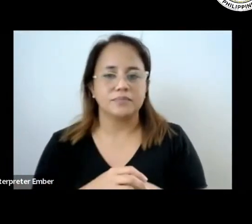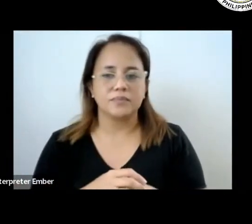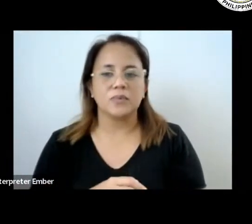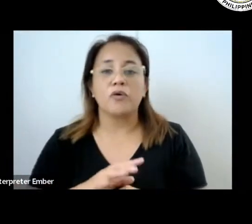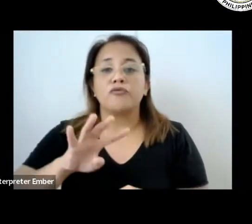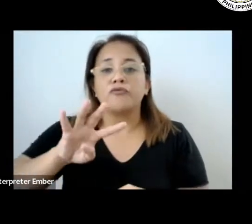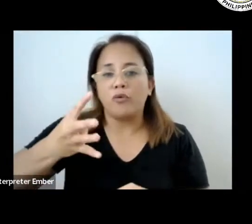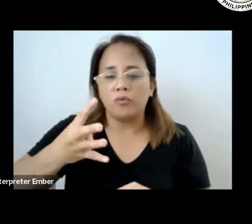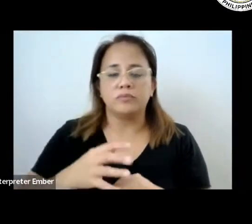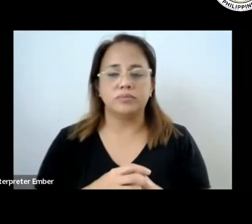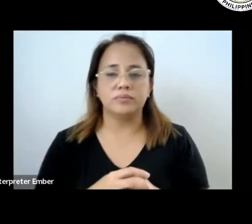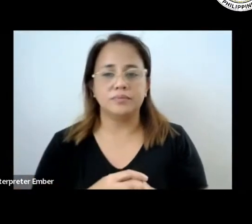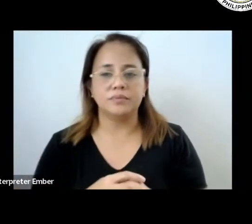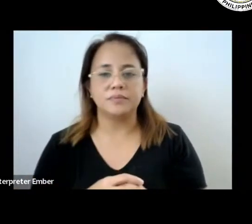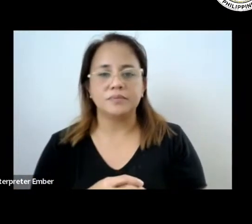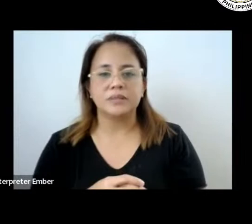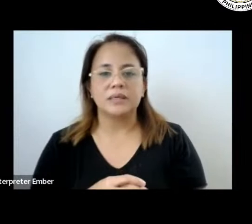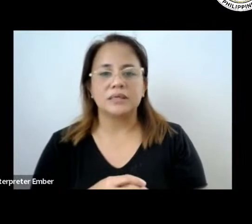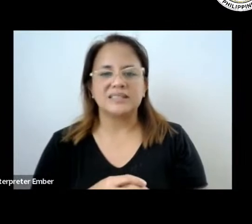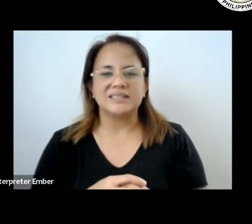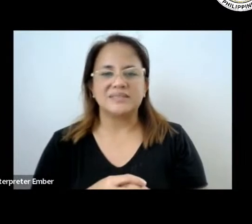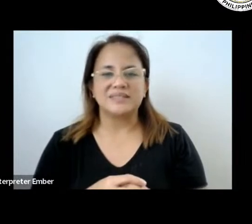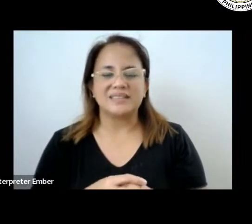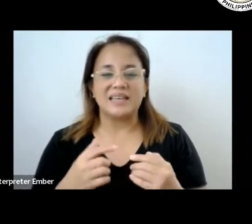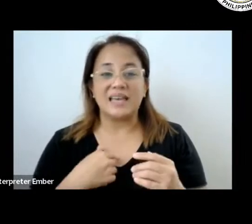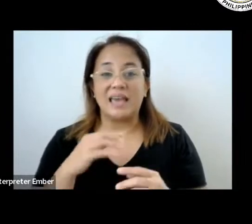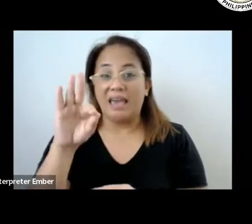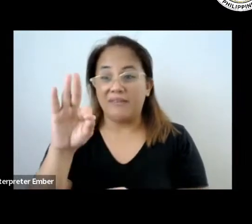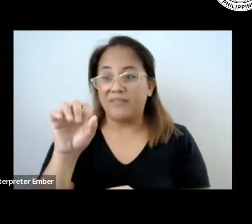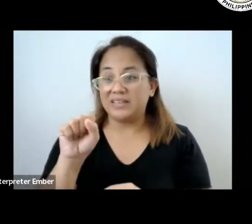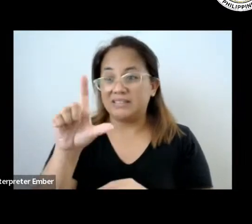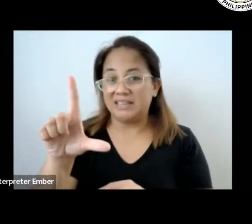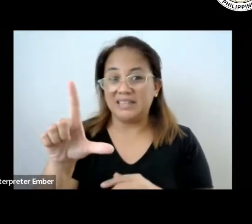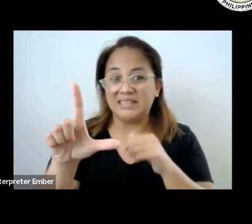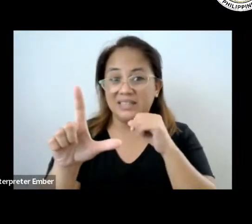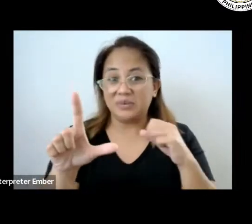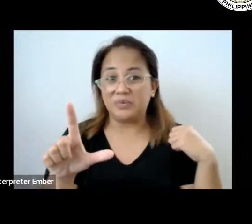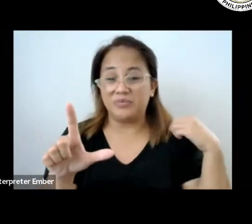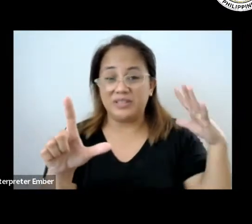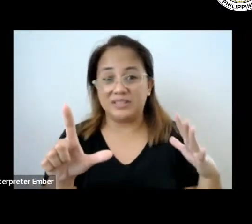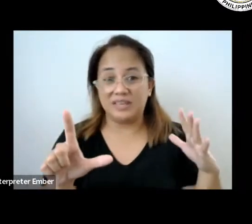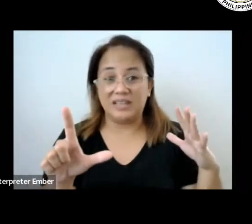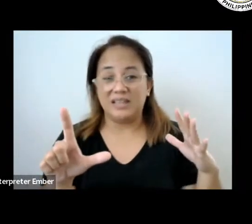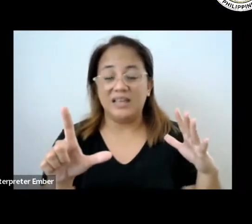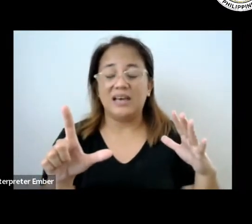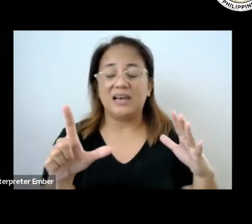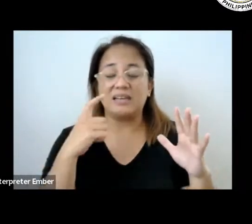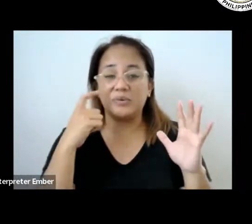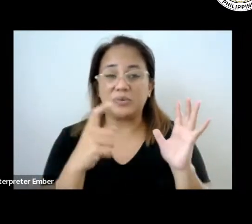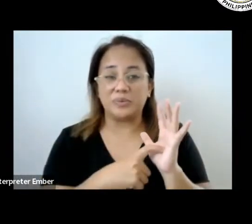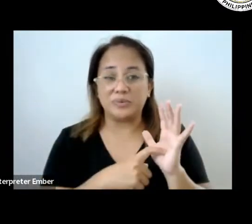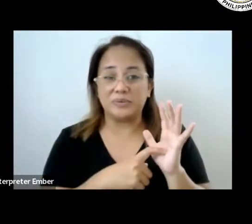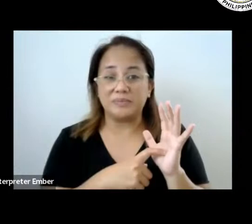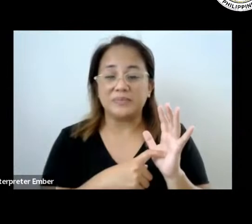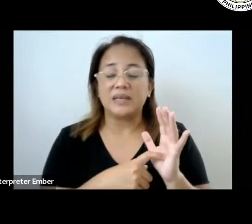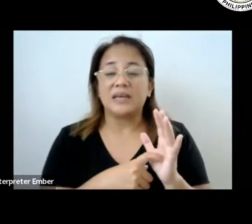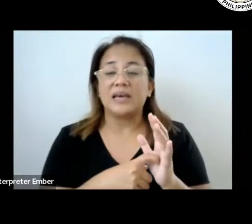4. The irony that FSL is not officially recognized by DepEd as mother